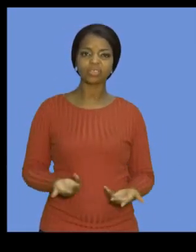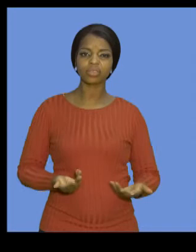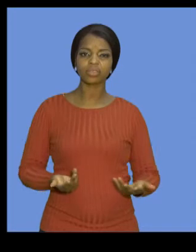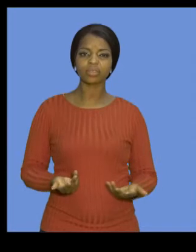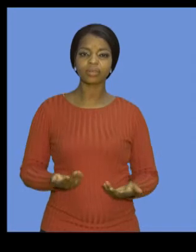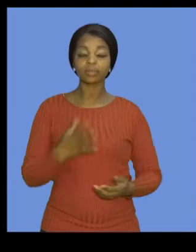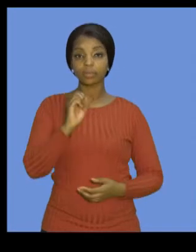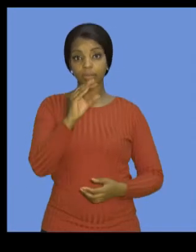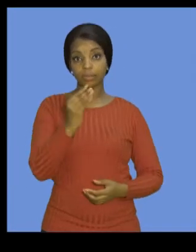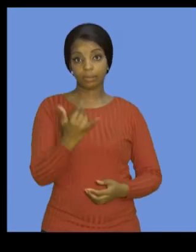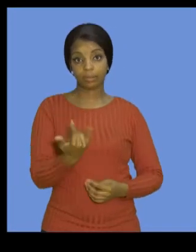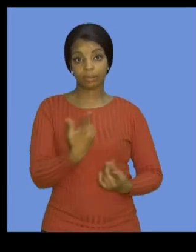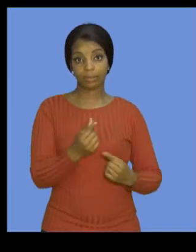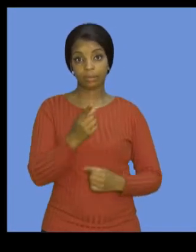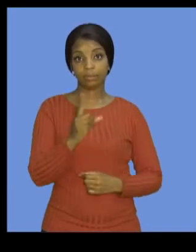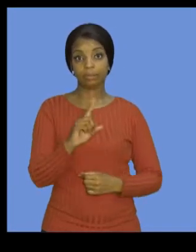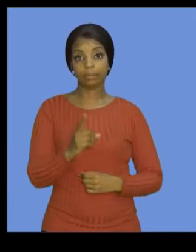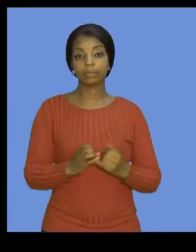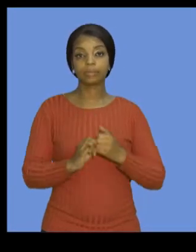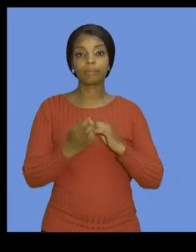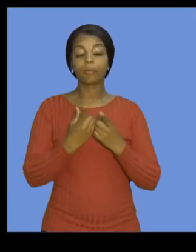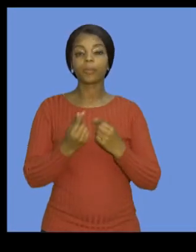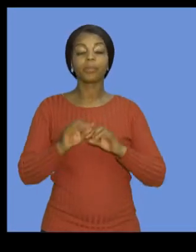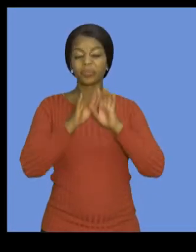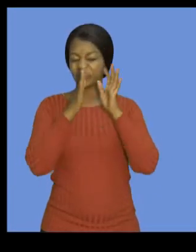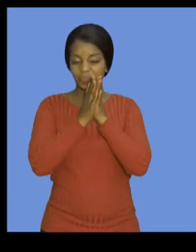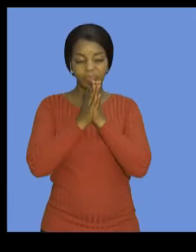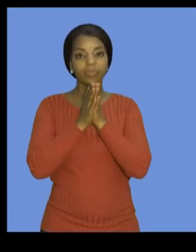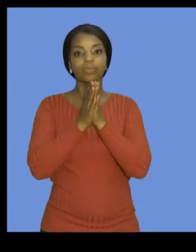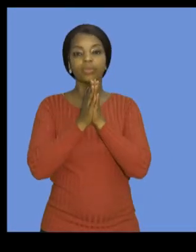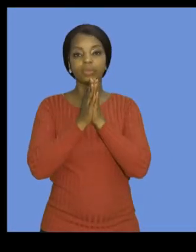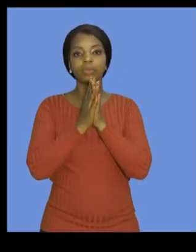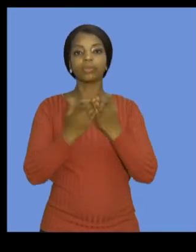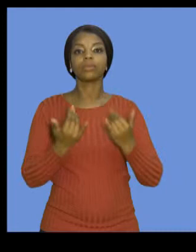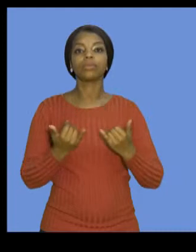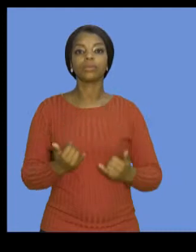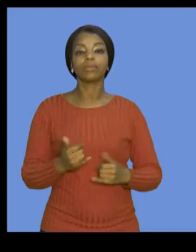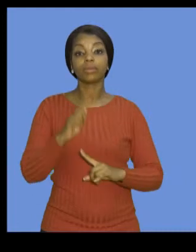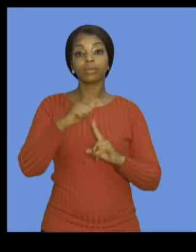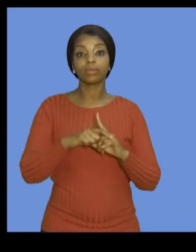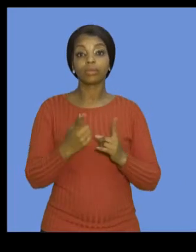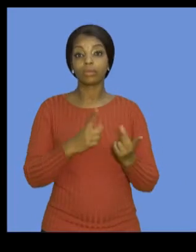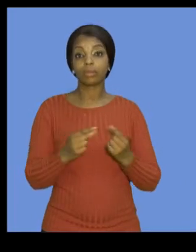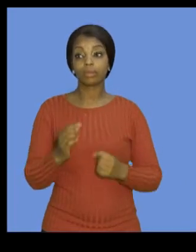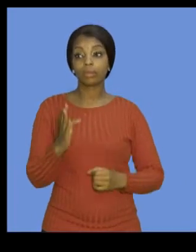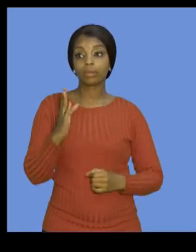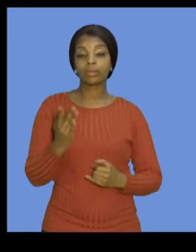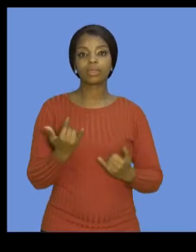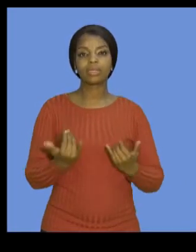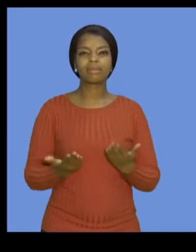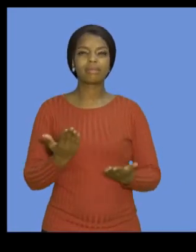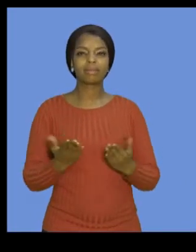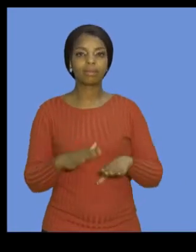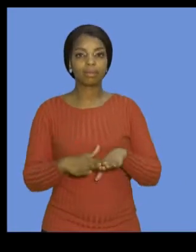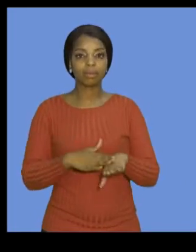you've tried to do everything. So the person that's going to use it as well, it might now be slow because it's a computer. You know,